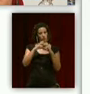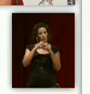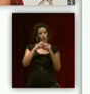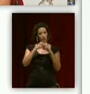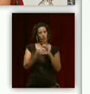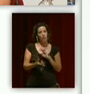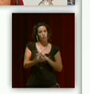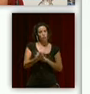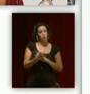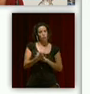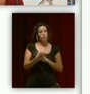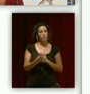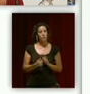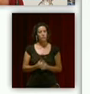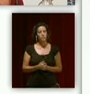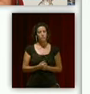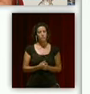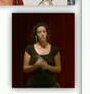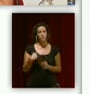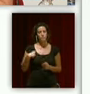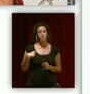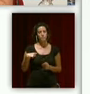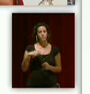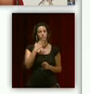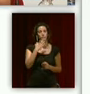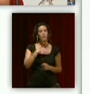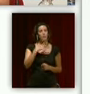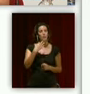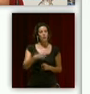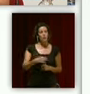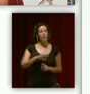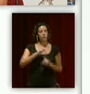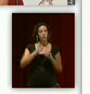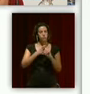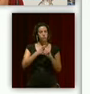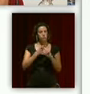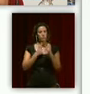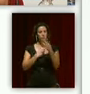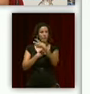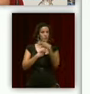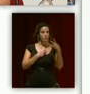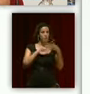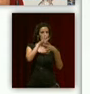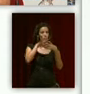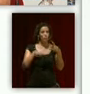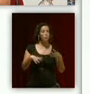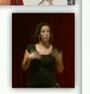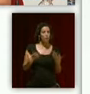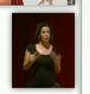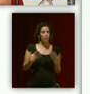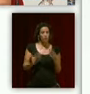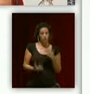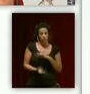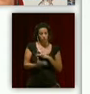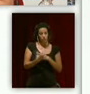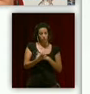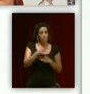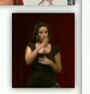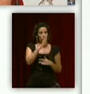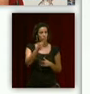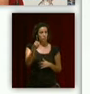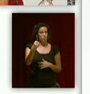letter T. So whenever this happens in the brain activity, this potential would show. If we are capable of specifying